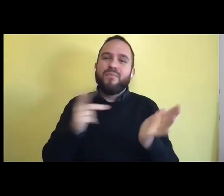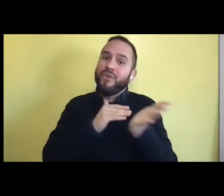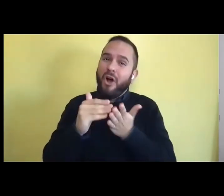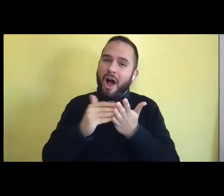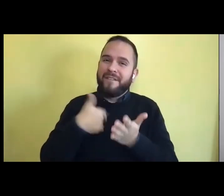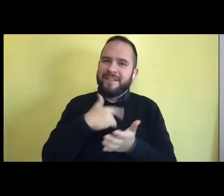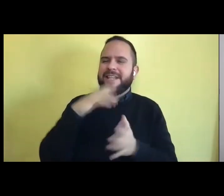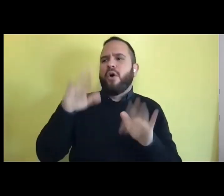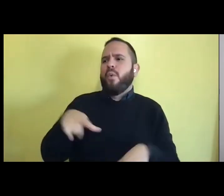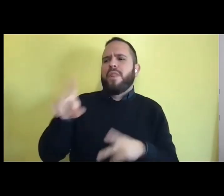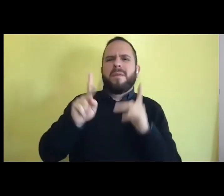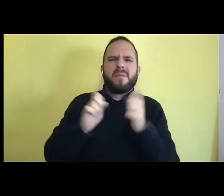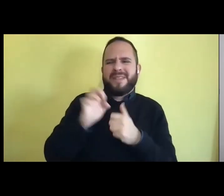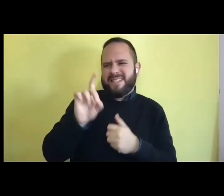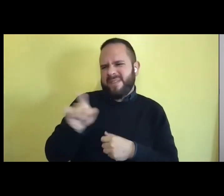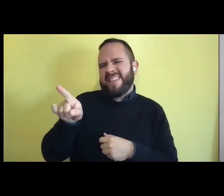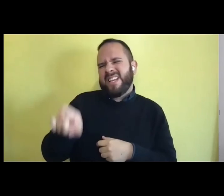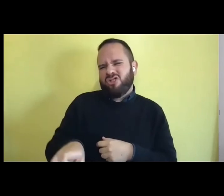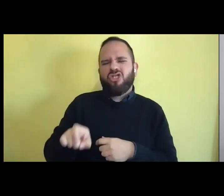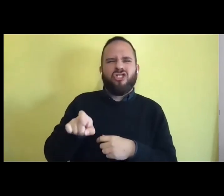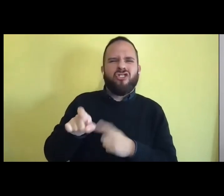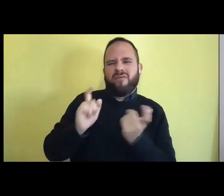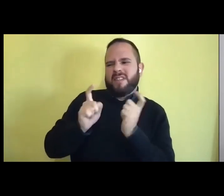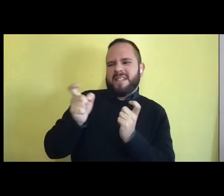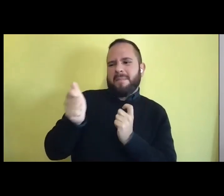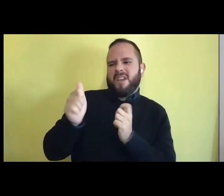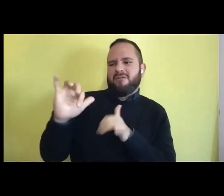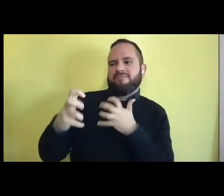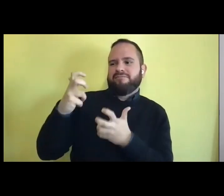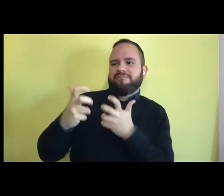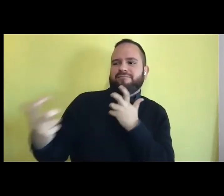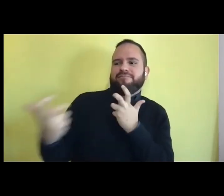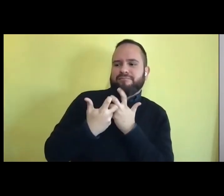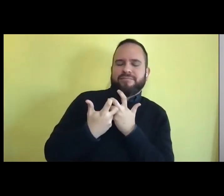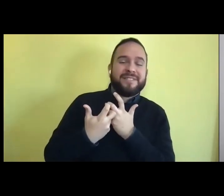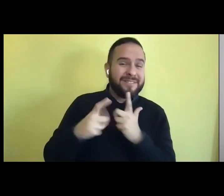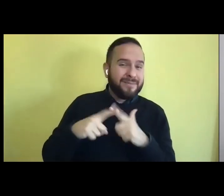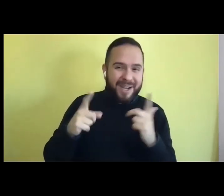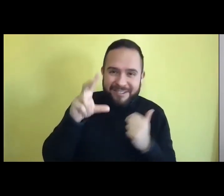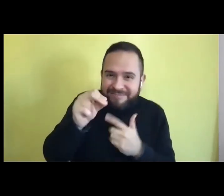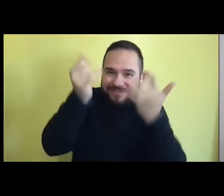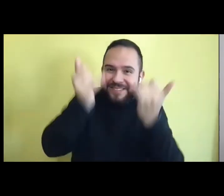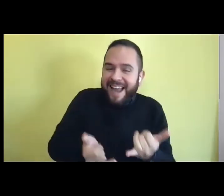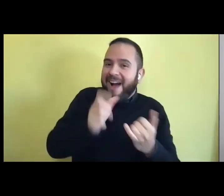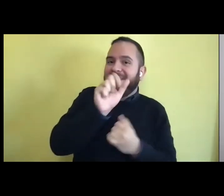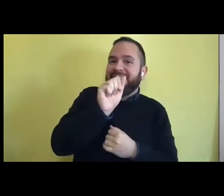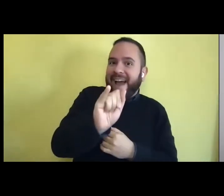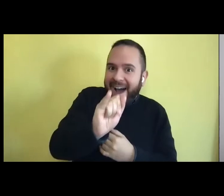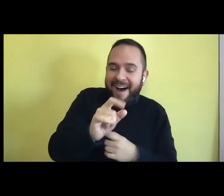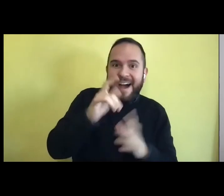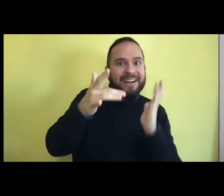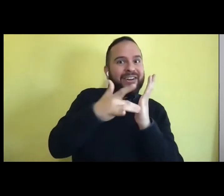person with the disability should adjust, but here's an opportunity for technology to support and allow us to